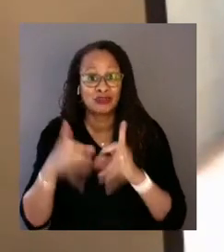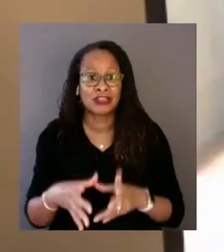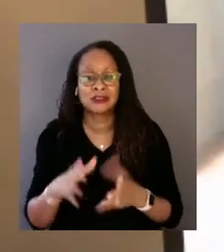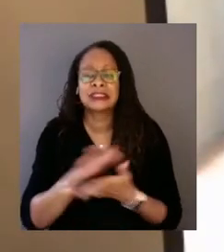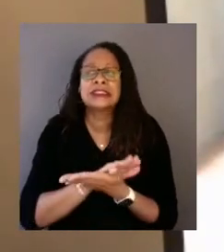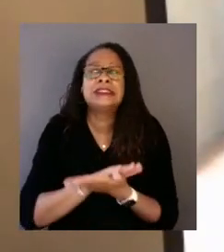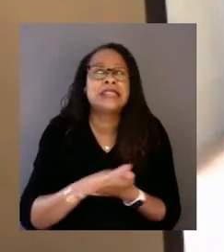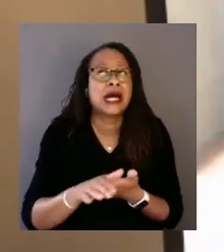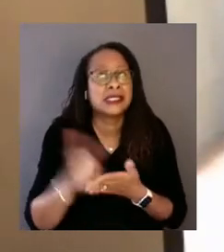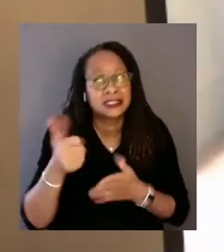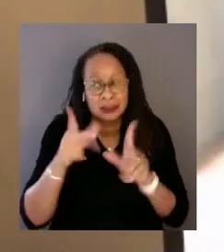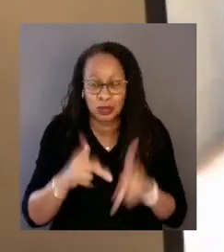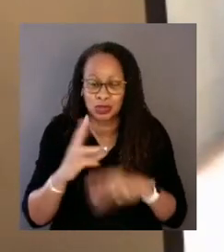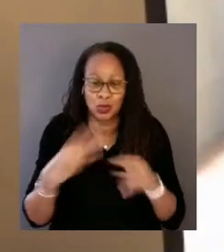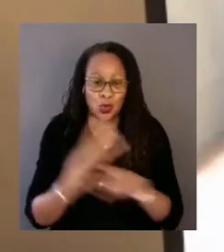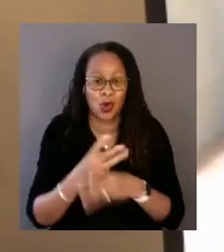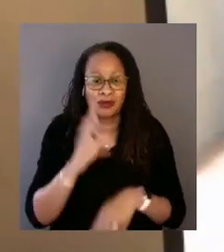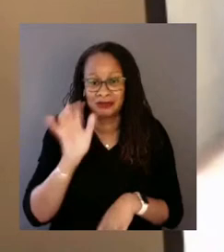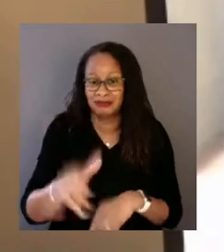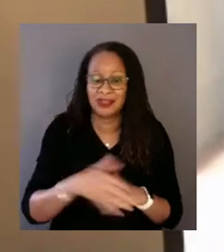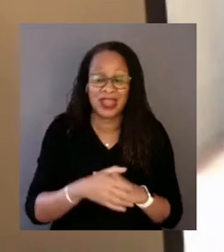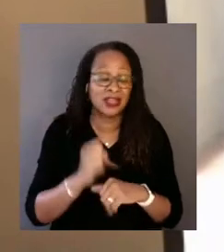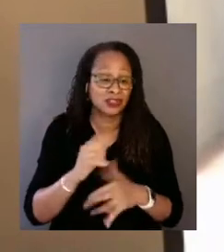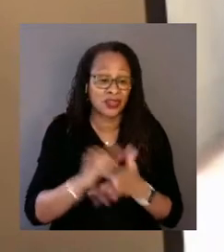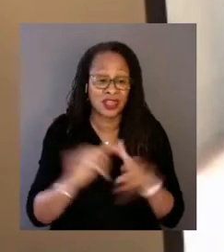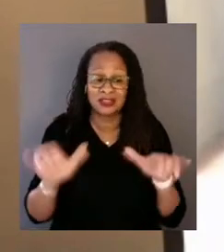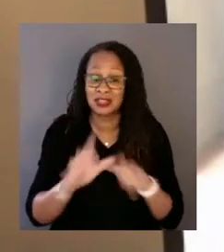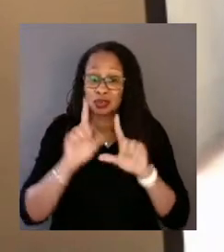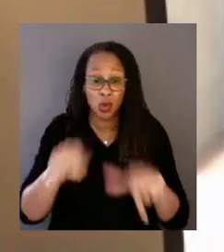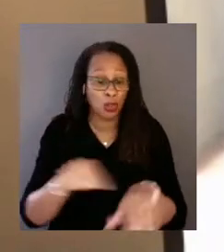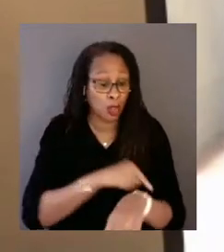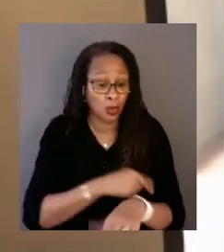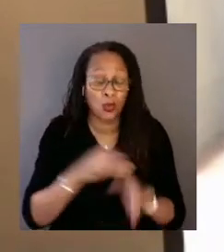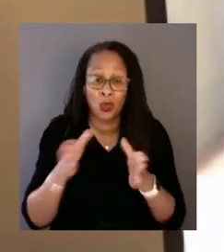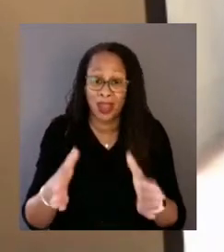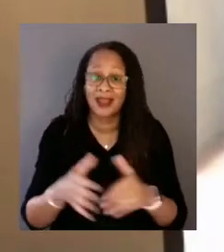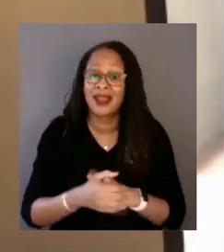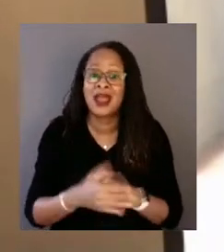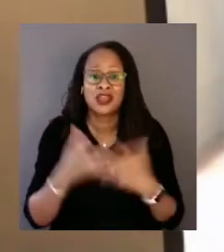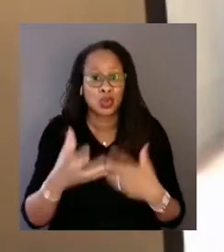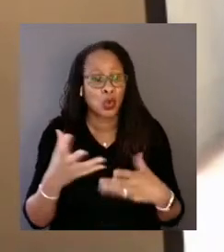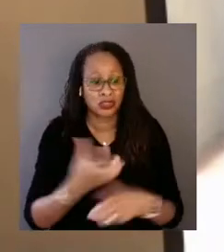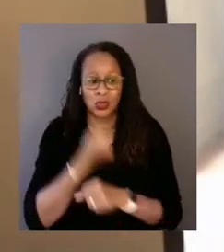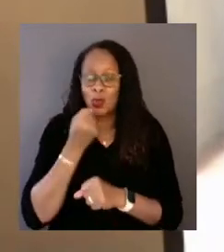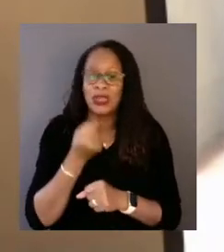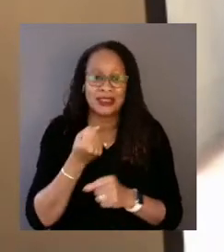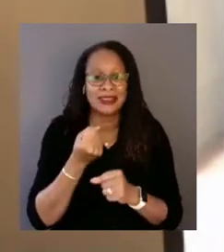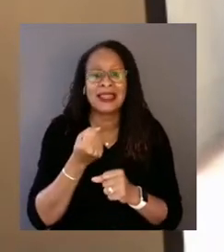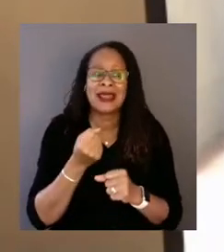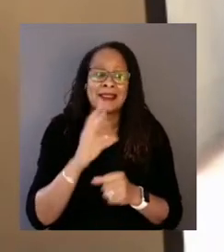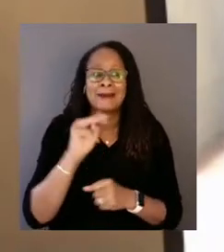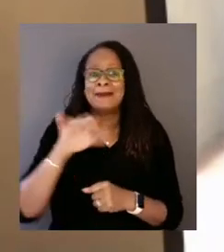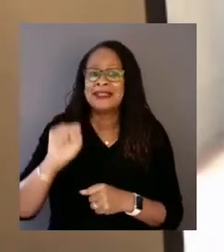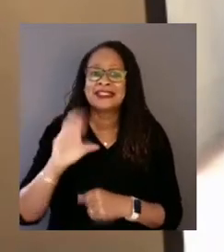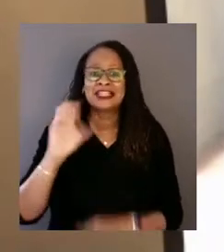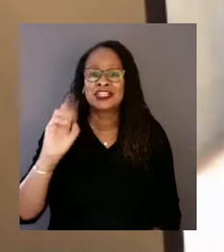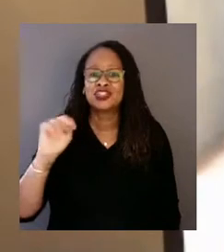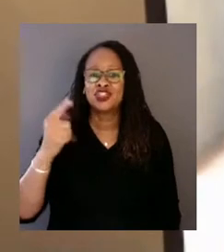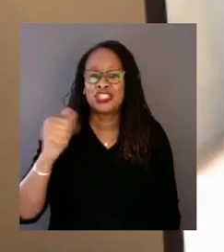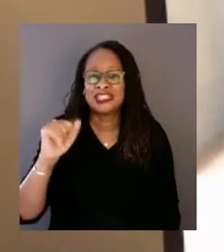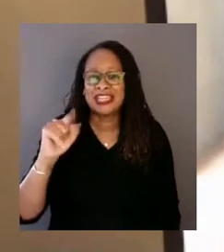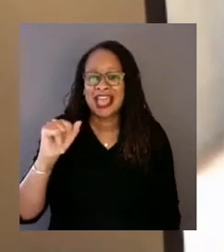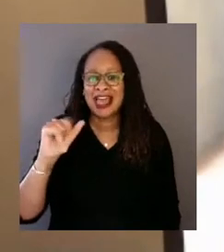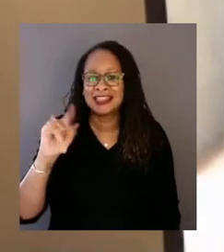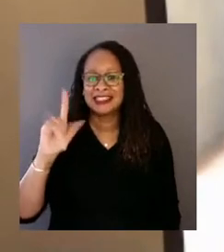right? So that does go a long way. You want to win the Miss Congeniality Award when you're on this. You want to show up. You